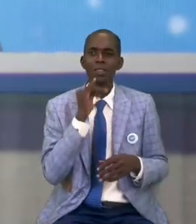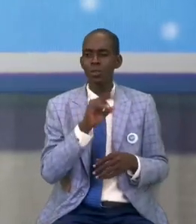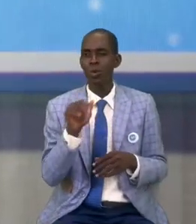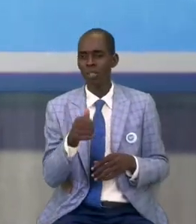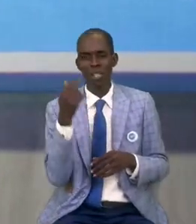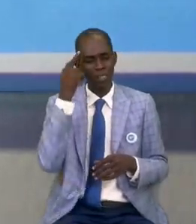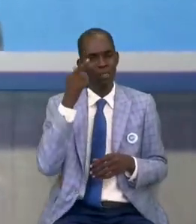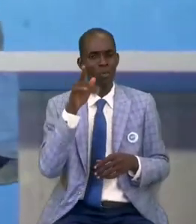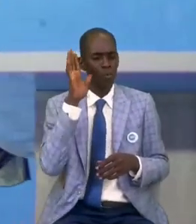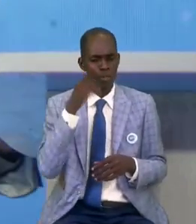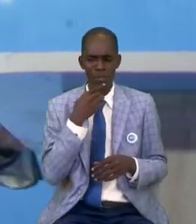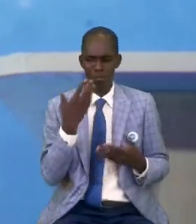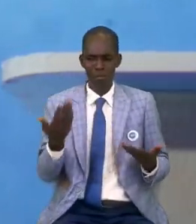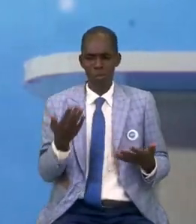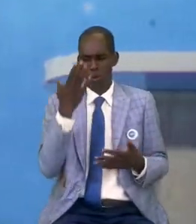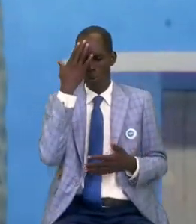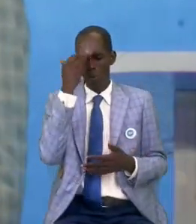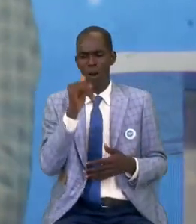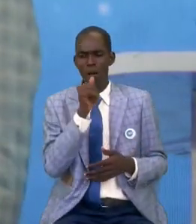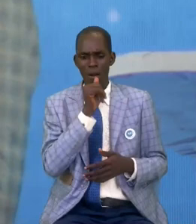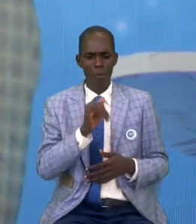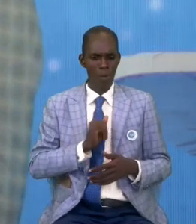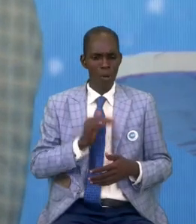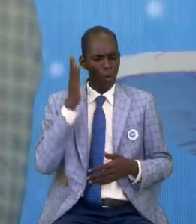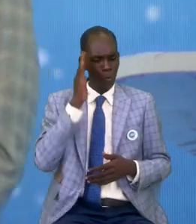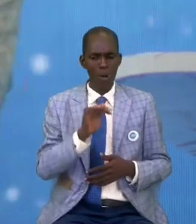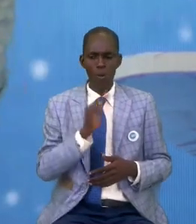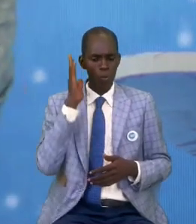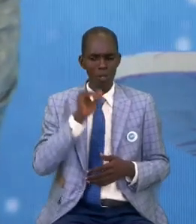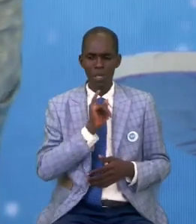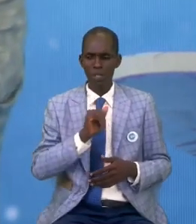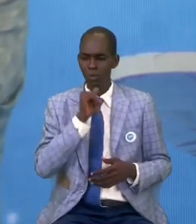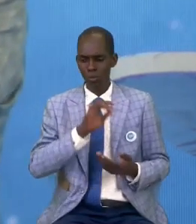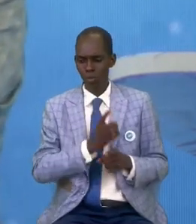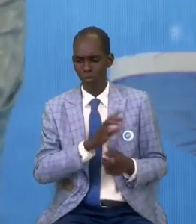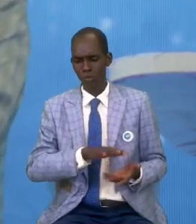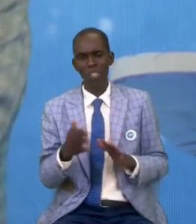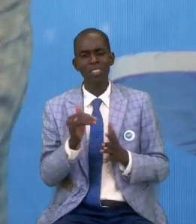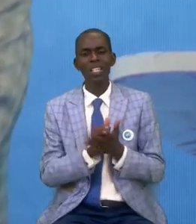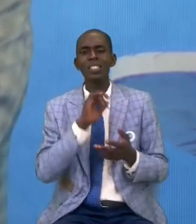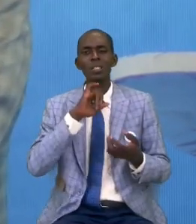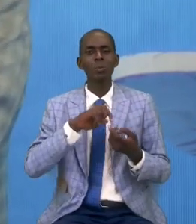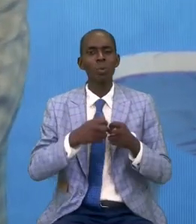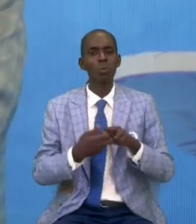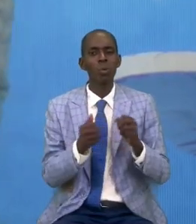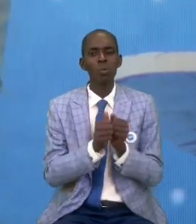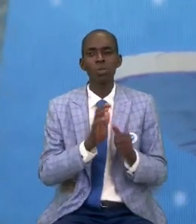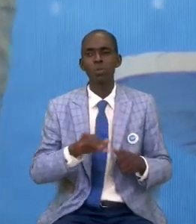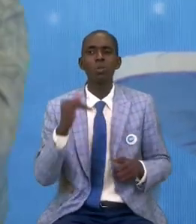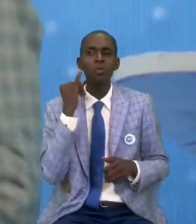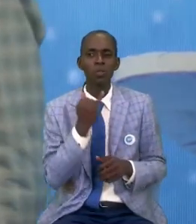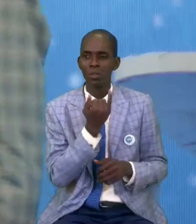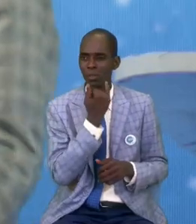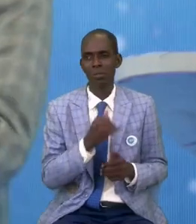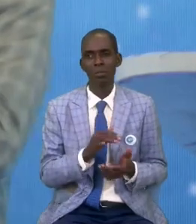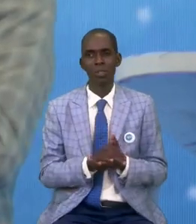of Israel, that was their problem. Their heart became unclean because the thoughts were unclean. I want to go.